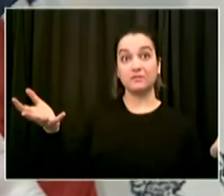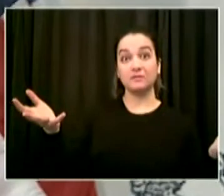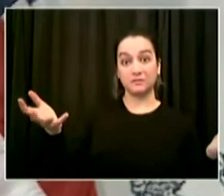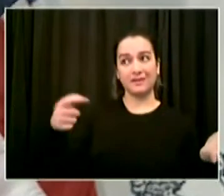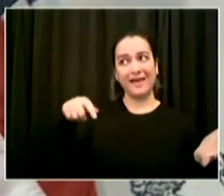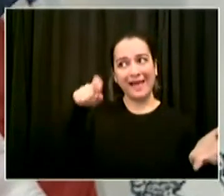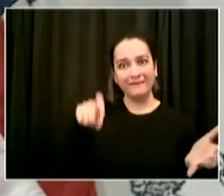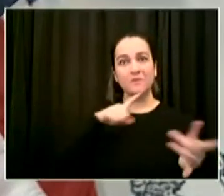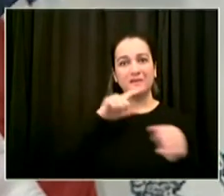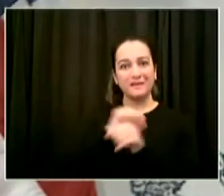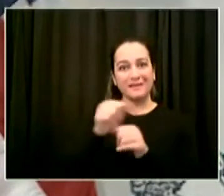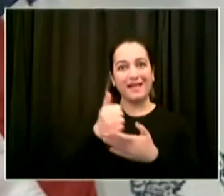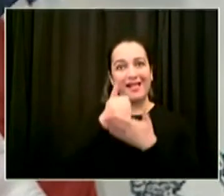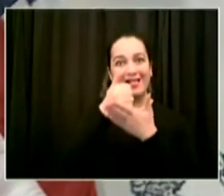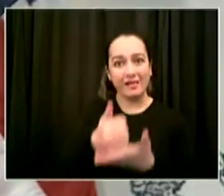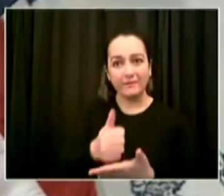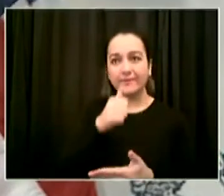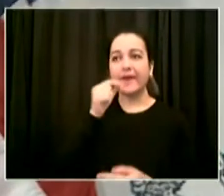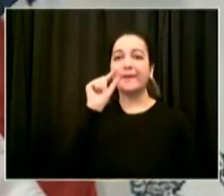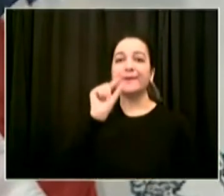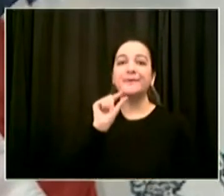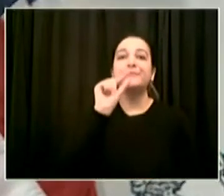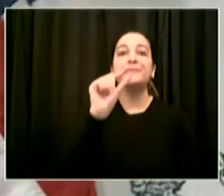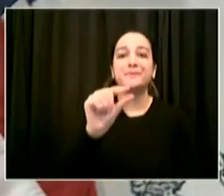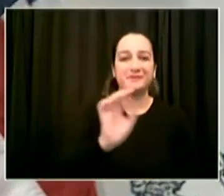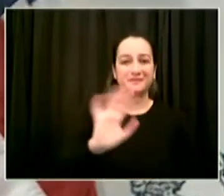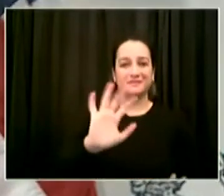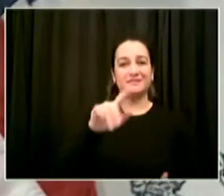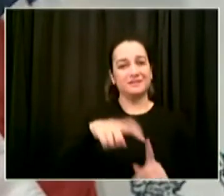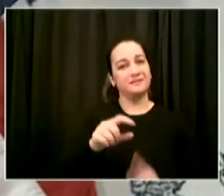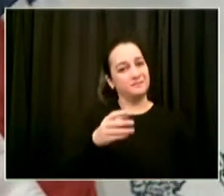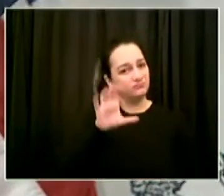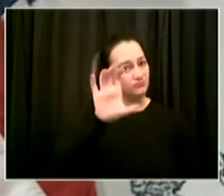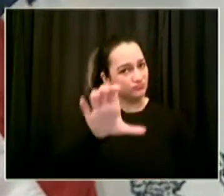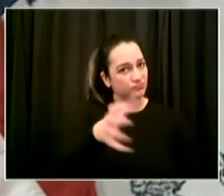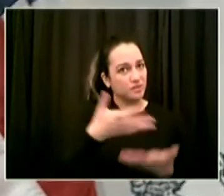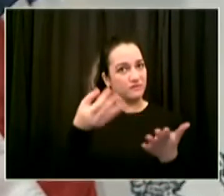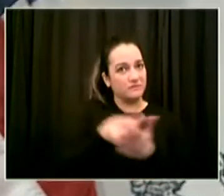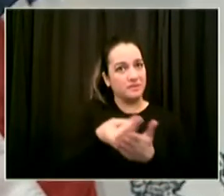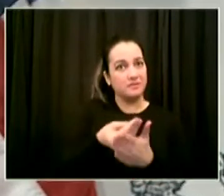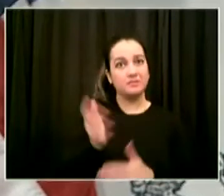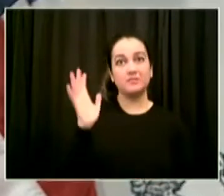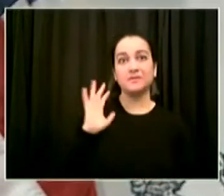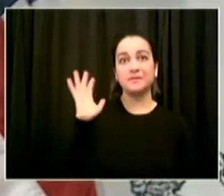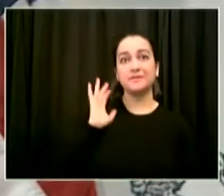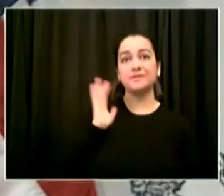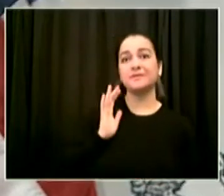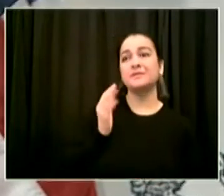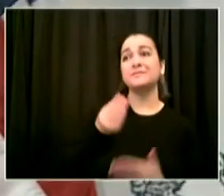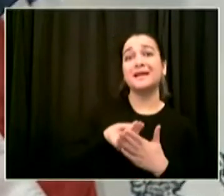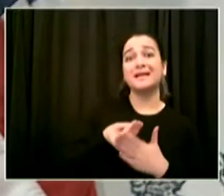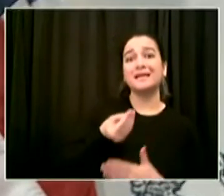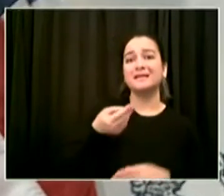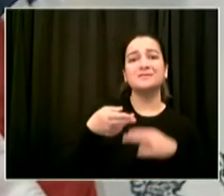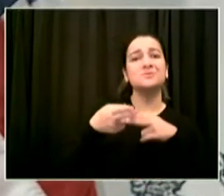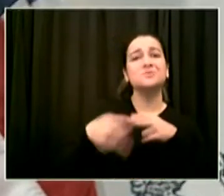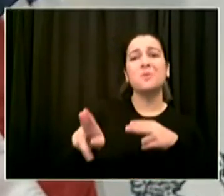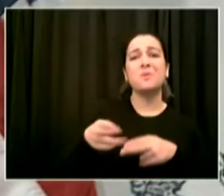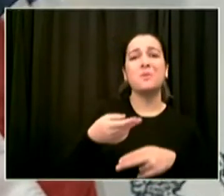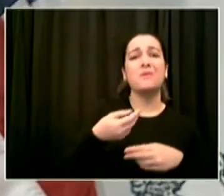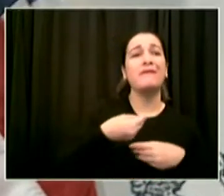COVID relief plan. What we need now is a true stimulus that makes us whole in terms of the city